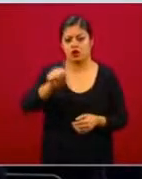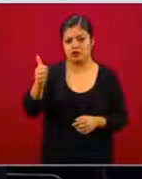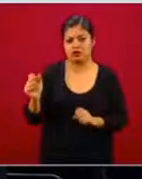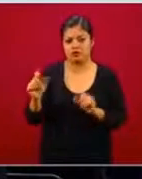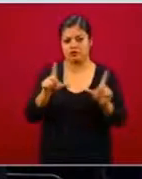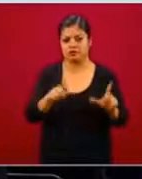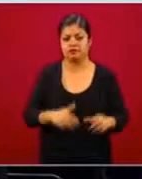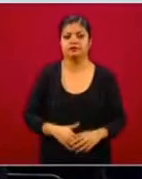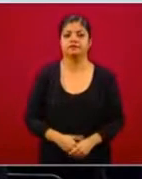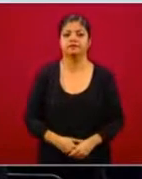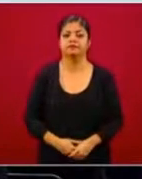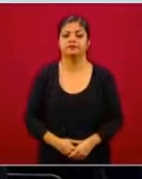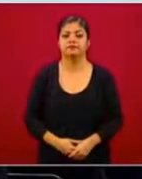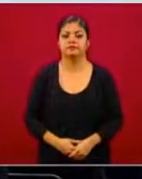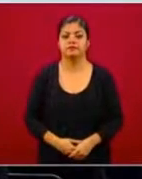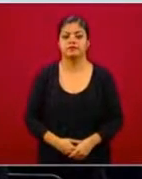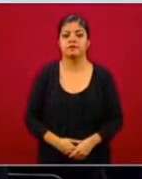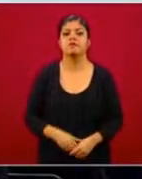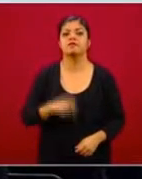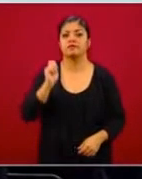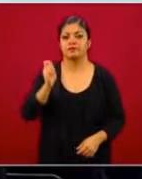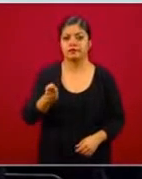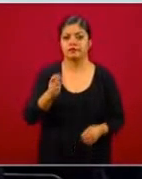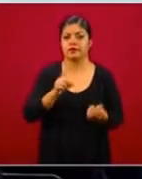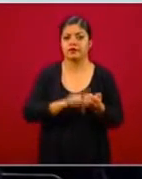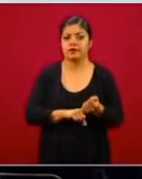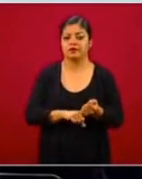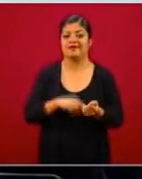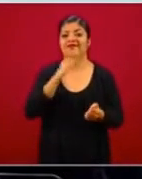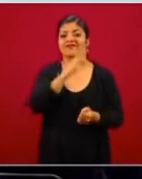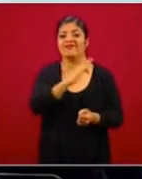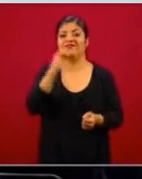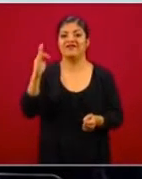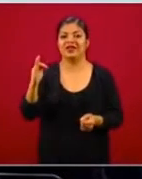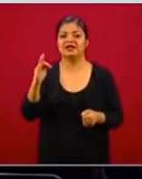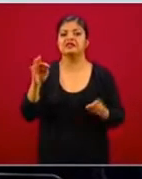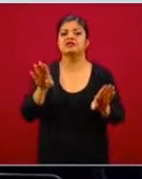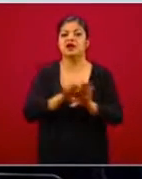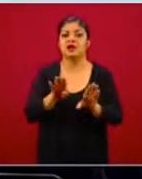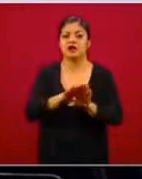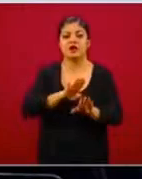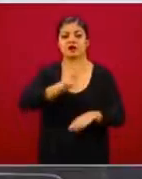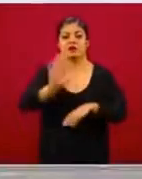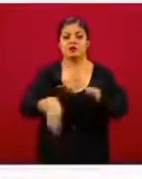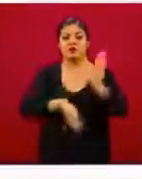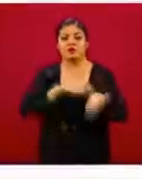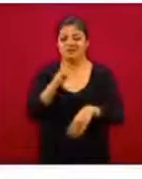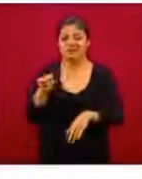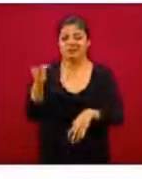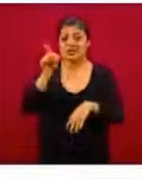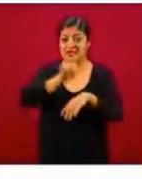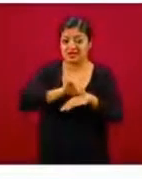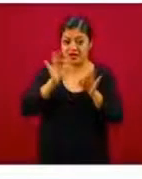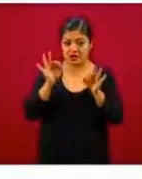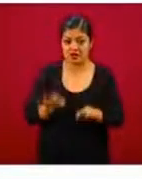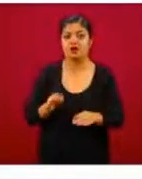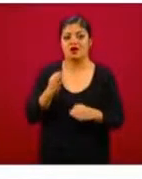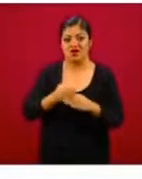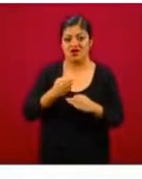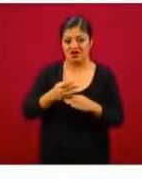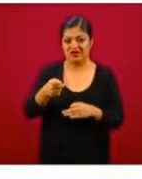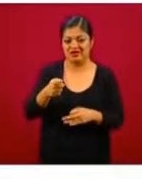this weekly comparison is updated. And so let's look at the next slide. So this is the distribution by